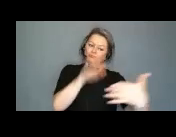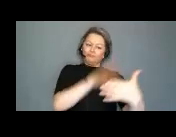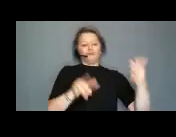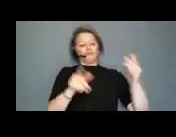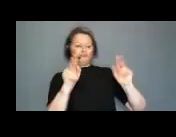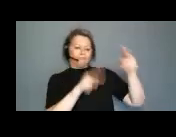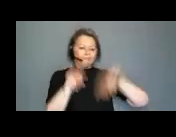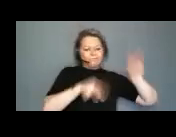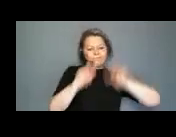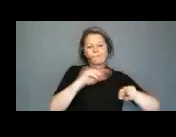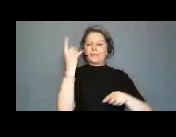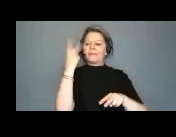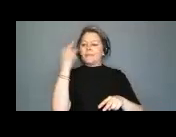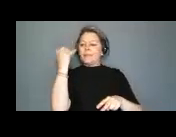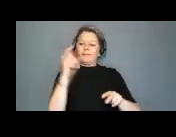in